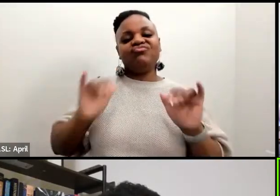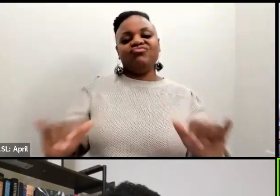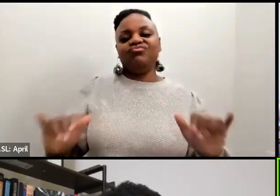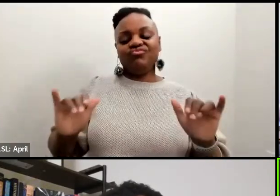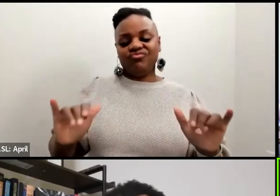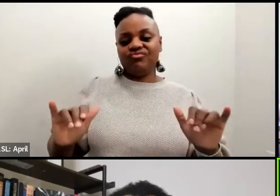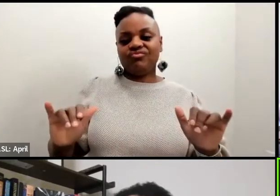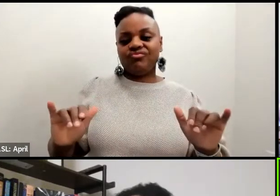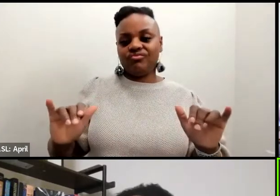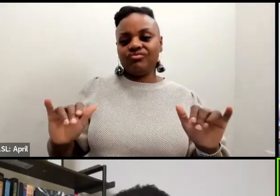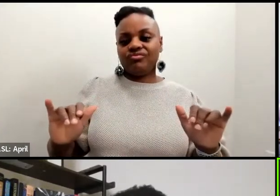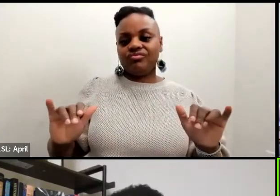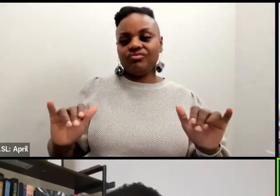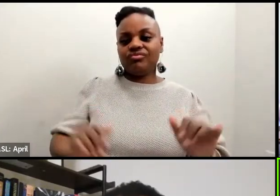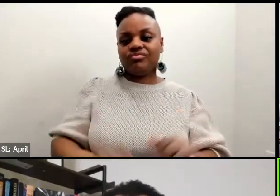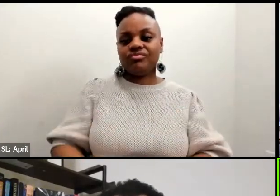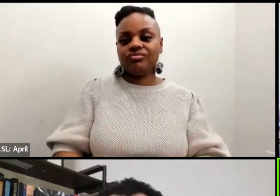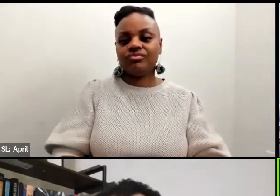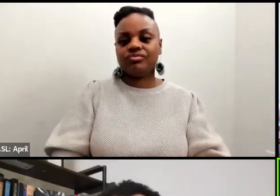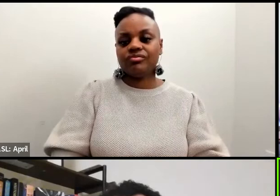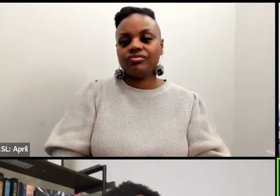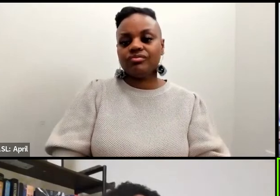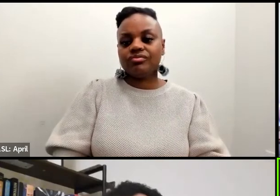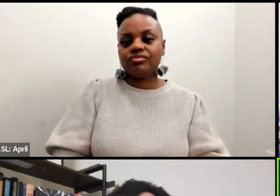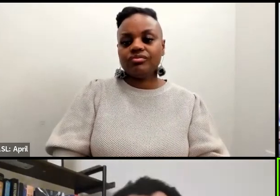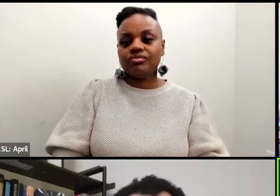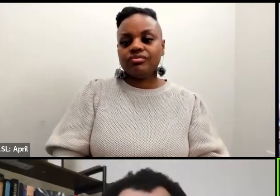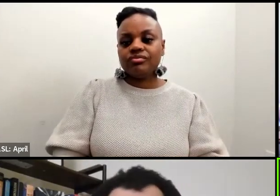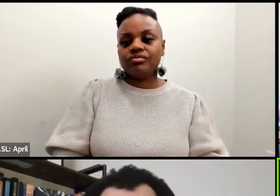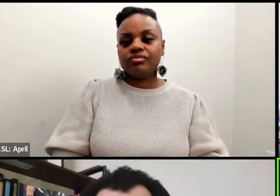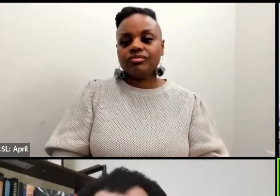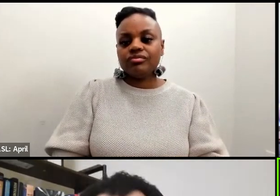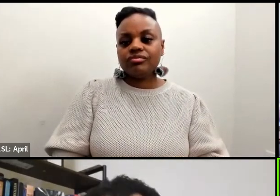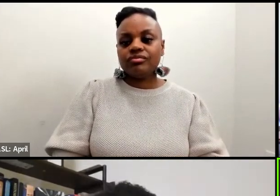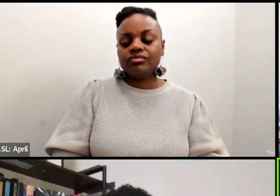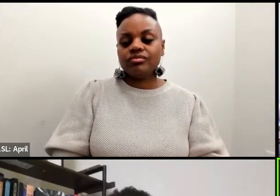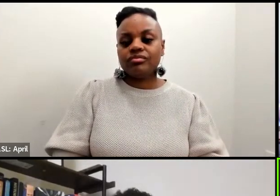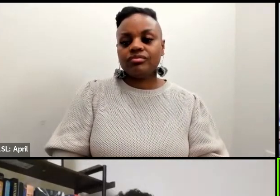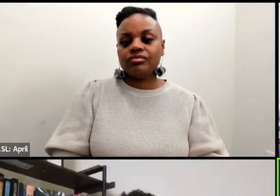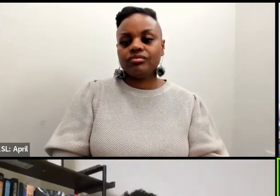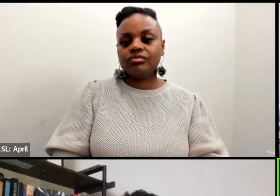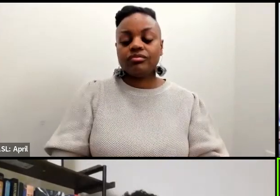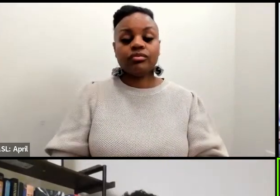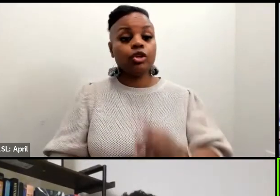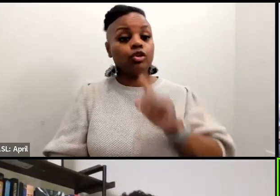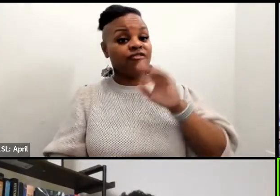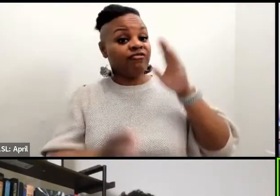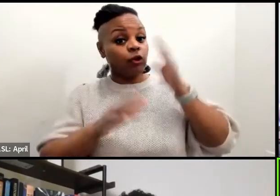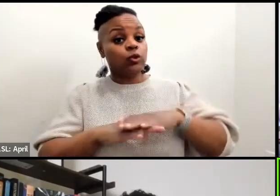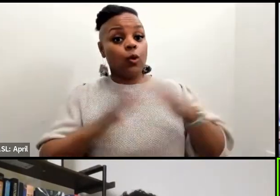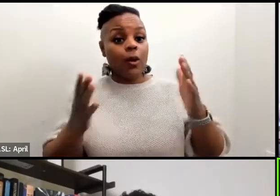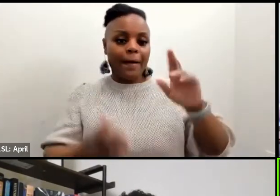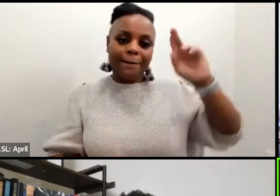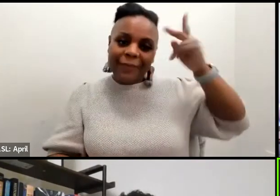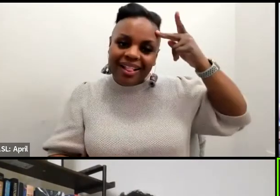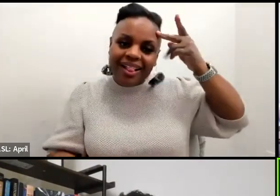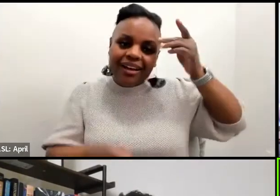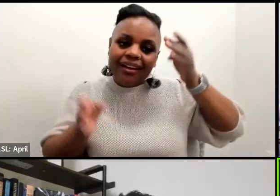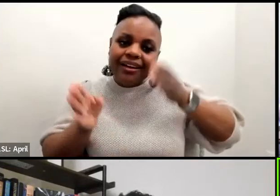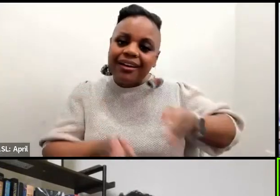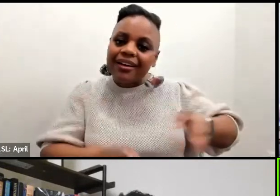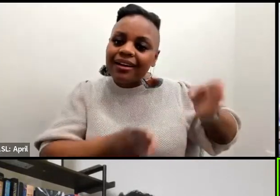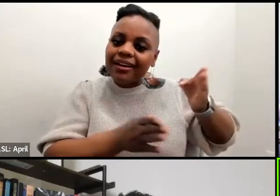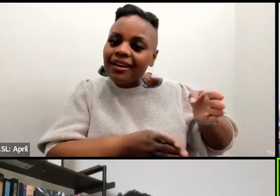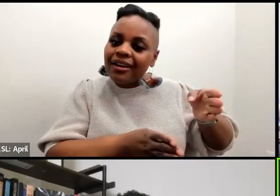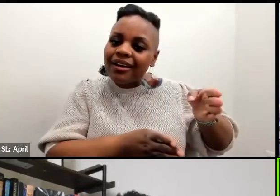trying to expand. Yes, they were a big organization, but they managed to do this swiftly in the 1990s and the early 2000s by expanding at